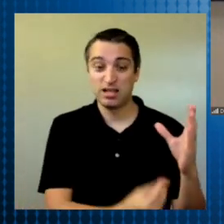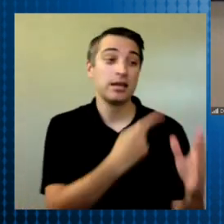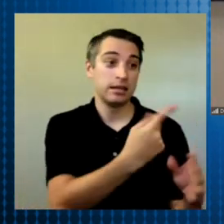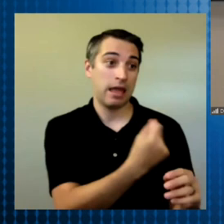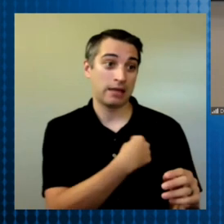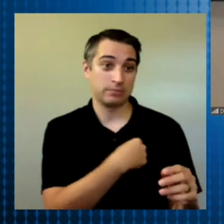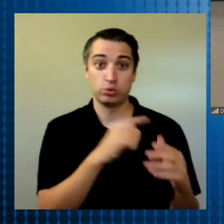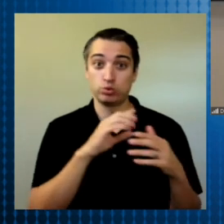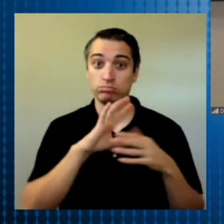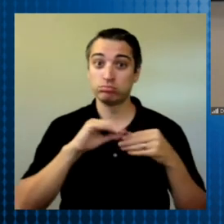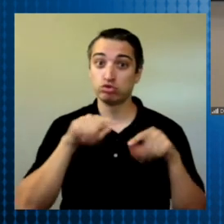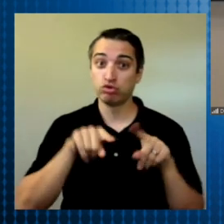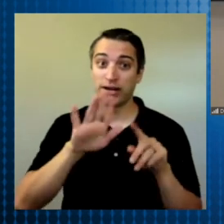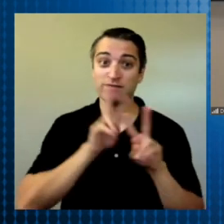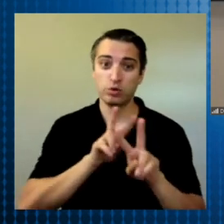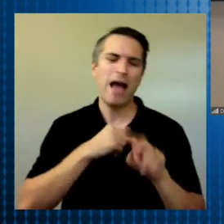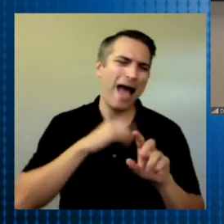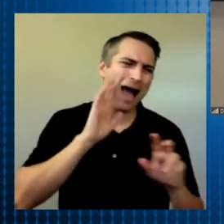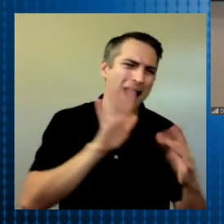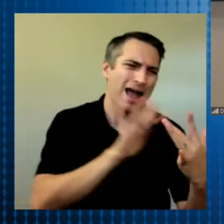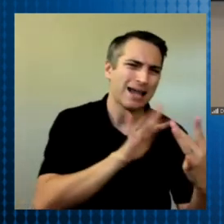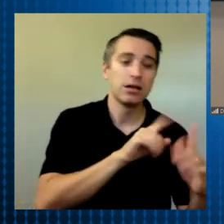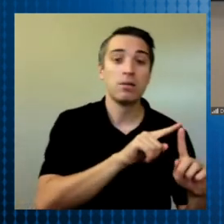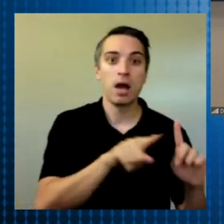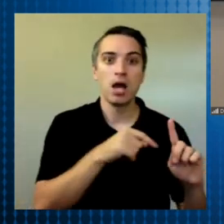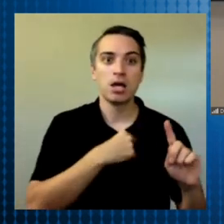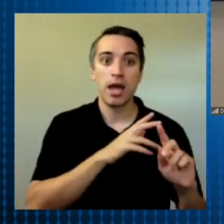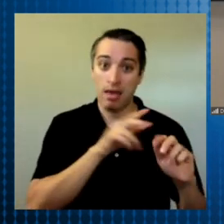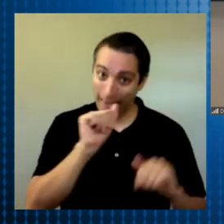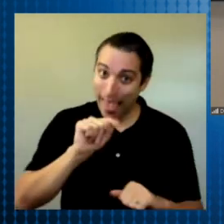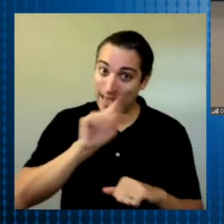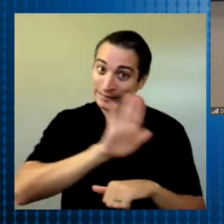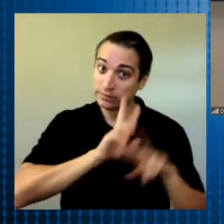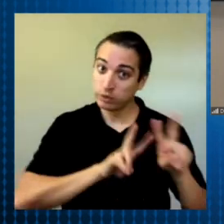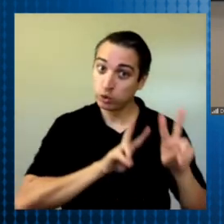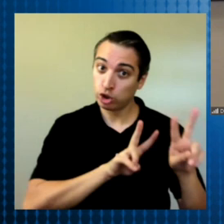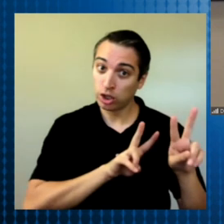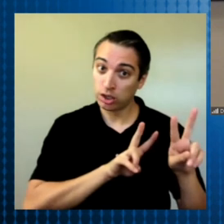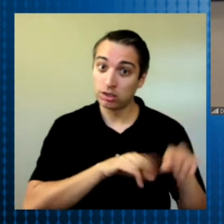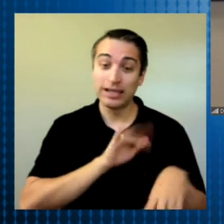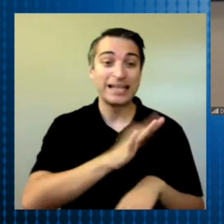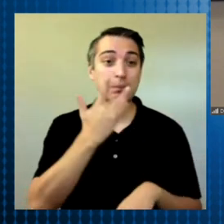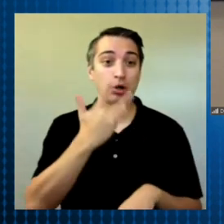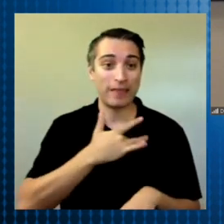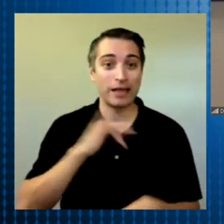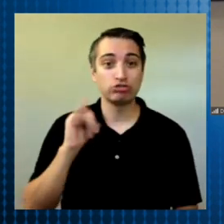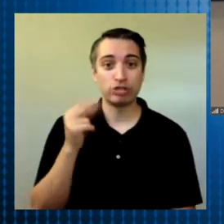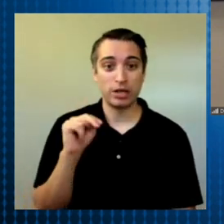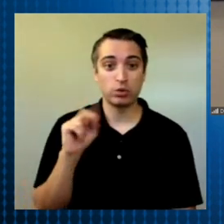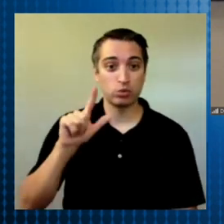and I stayed in touch with him. But I had his funeral, Dr. Beverly. I discovered that his birthday was